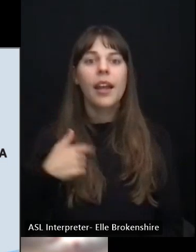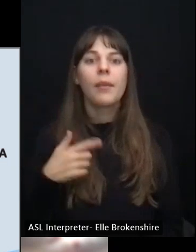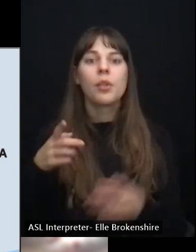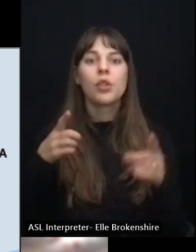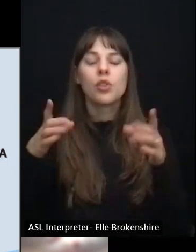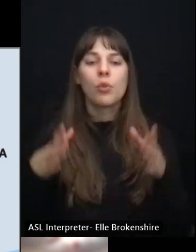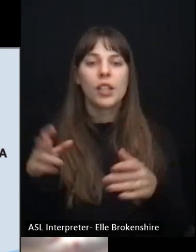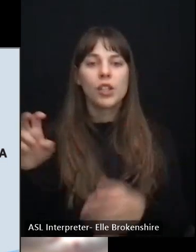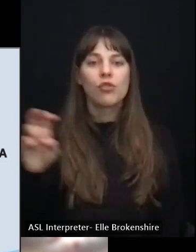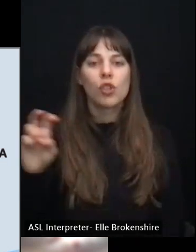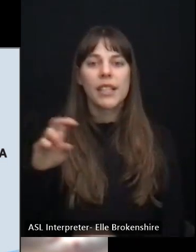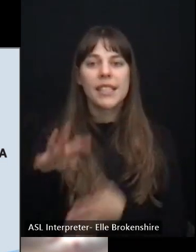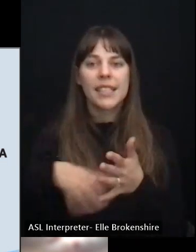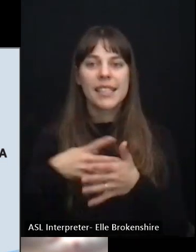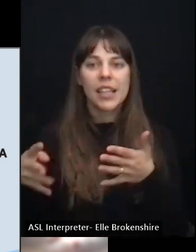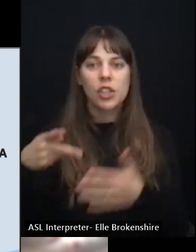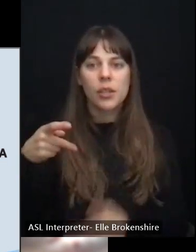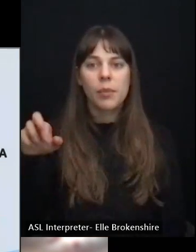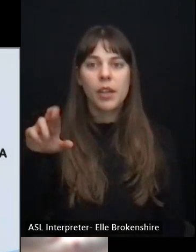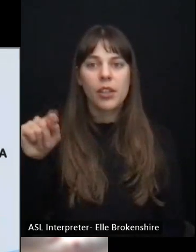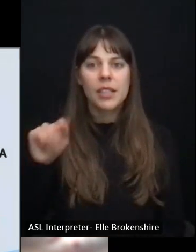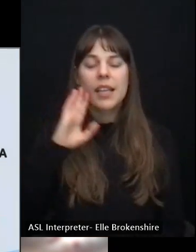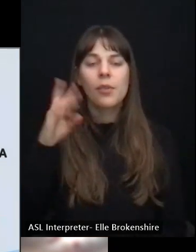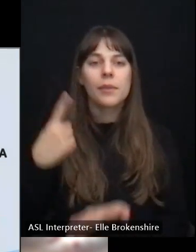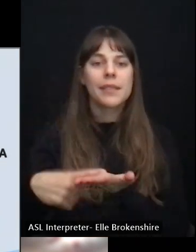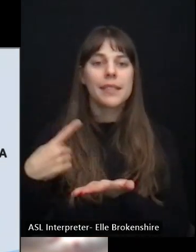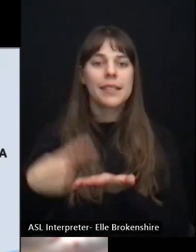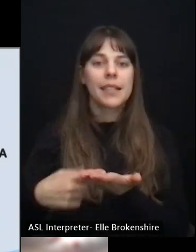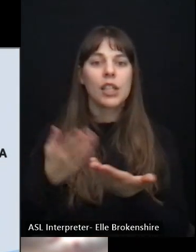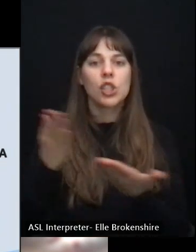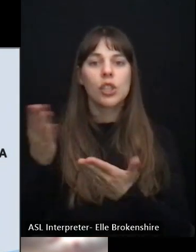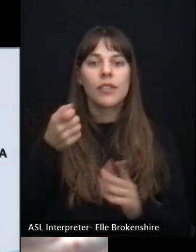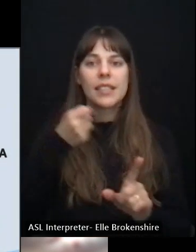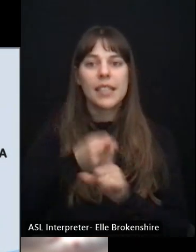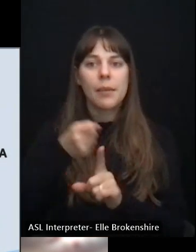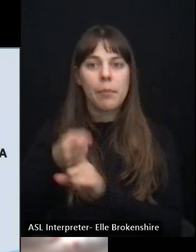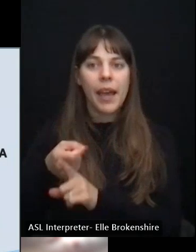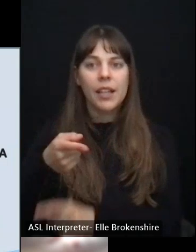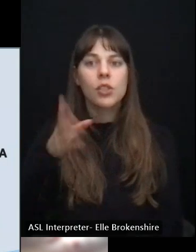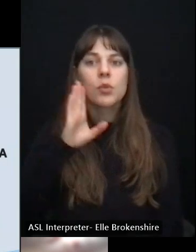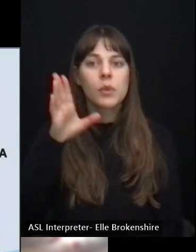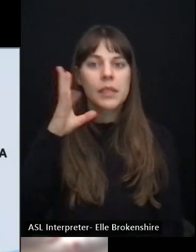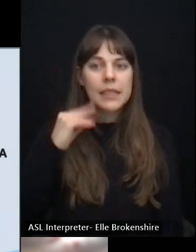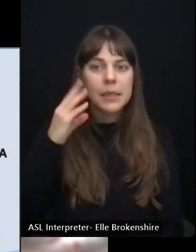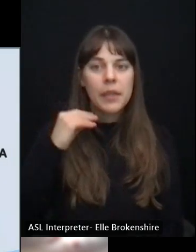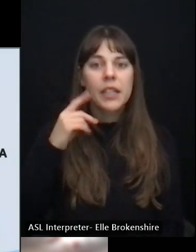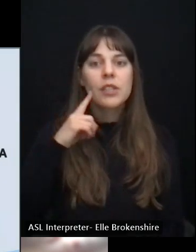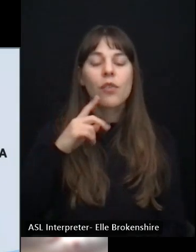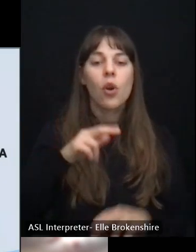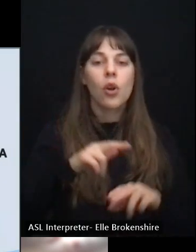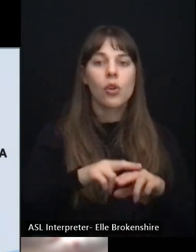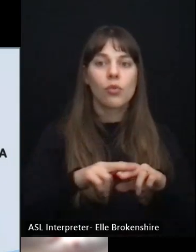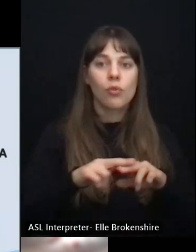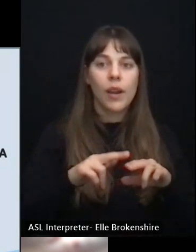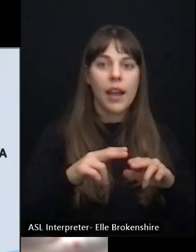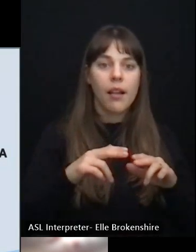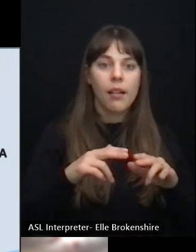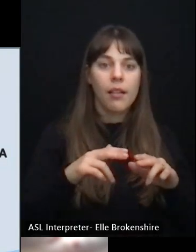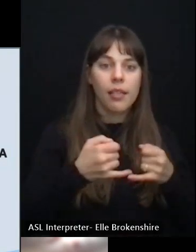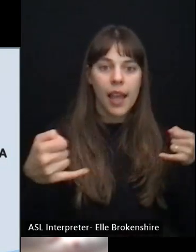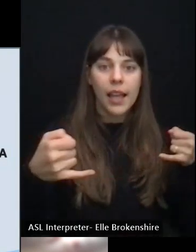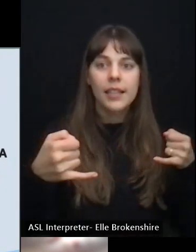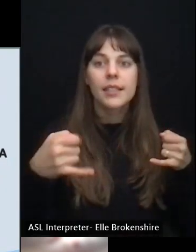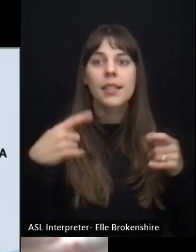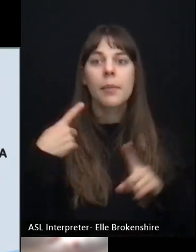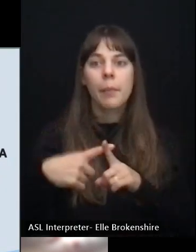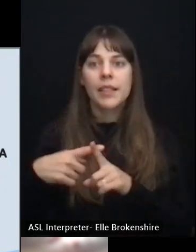service impacts that are going to be experienced on the rail lines and 10 of our bus routes. First up is to discuss